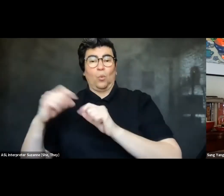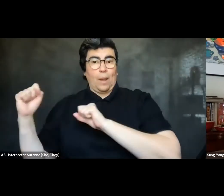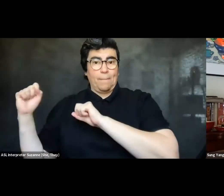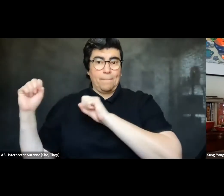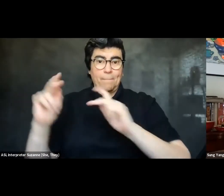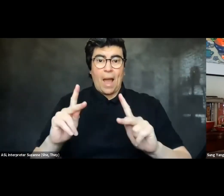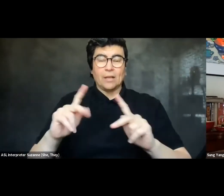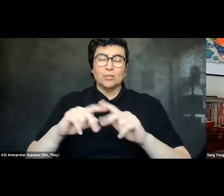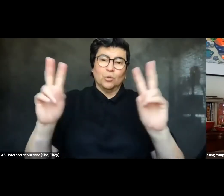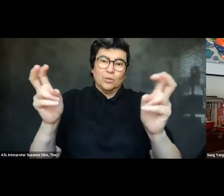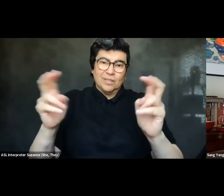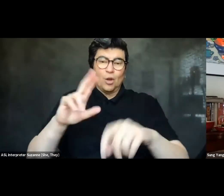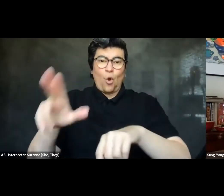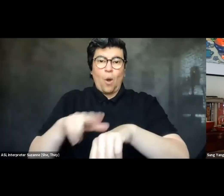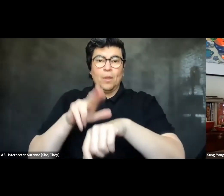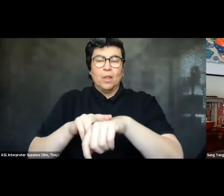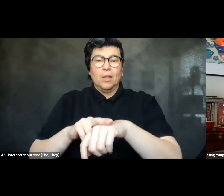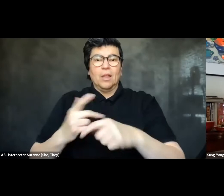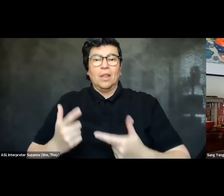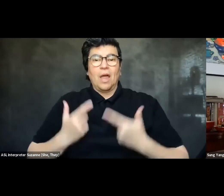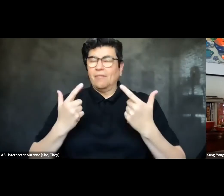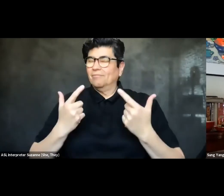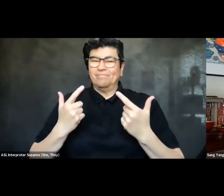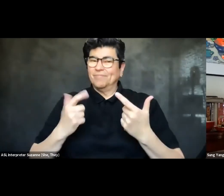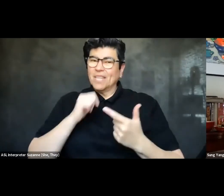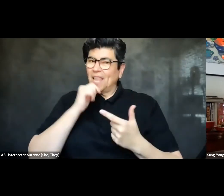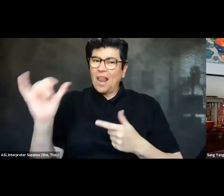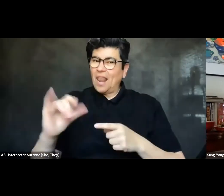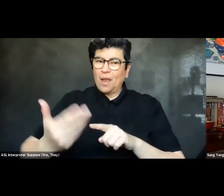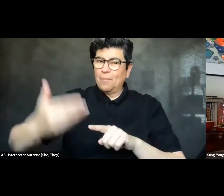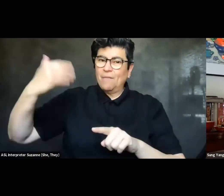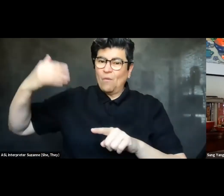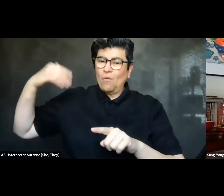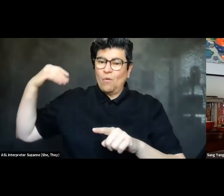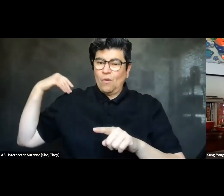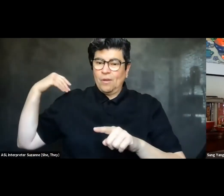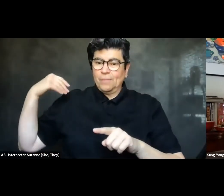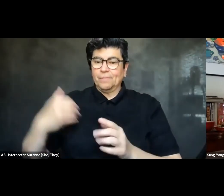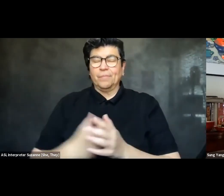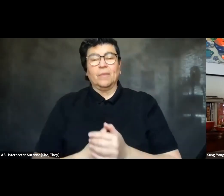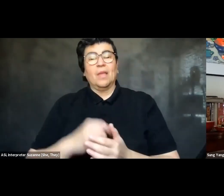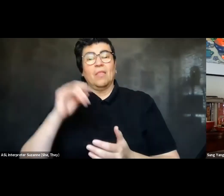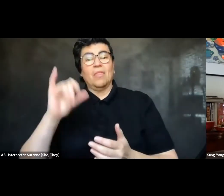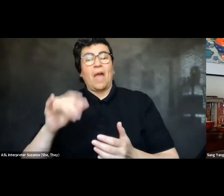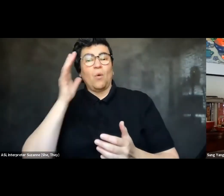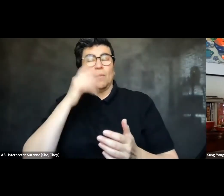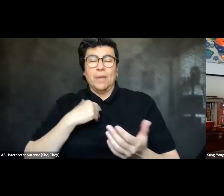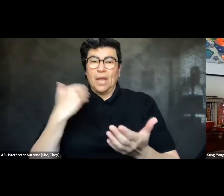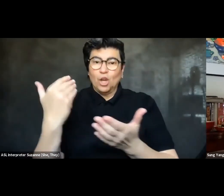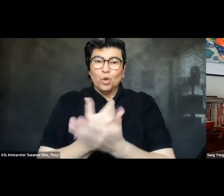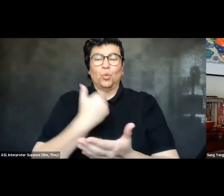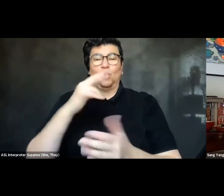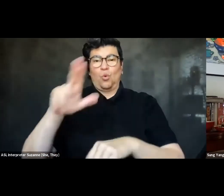of normalcy, it won't be the normal that we experienced in the past. It will be a new normal.